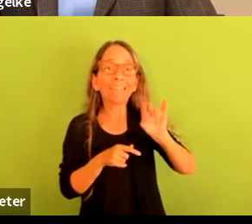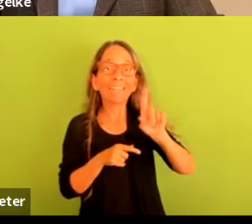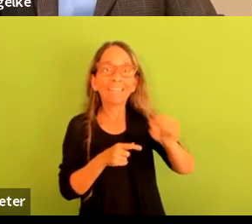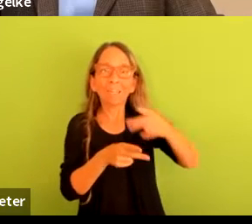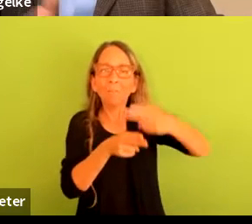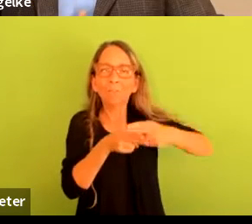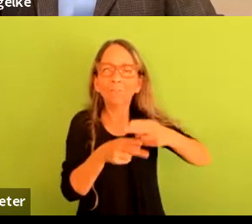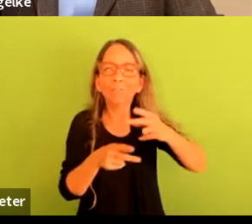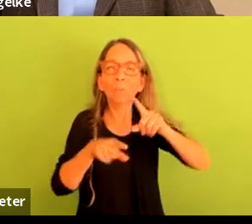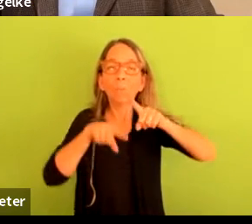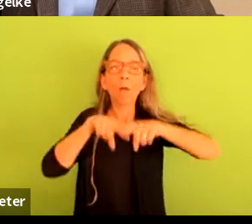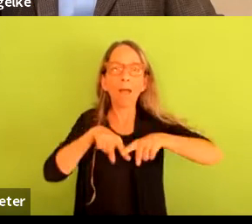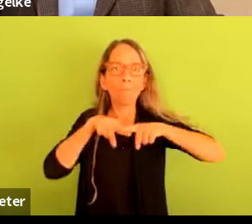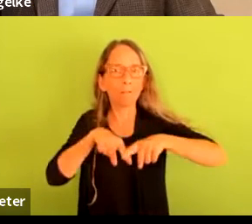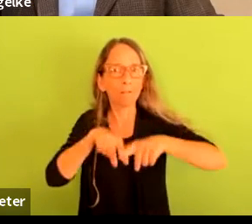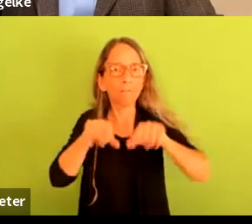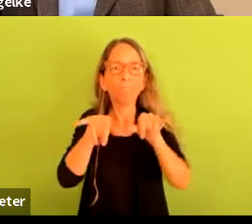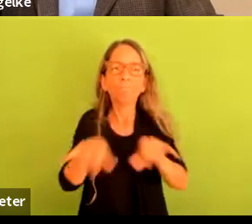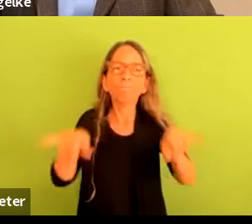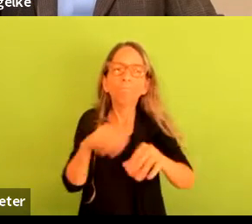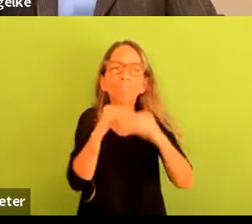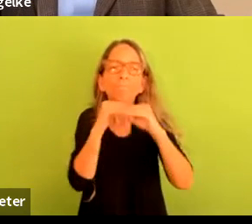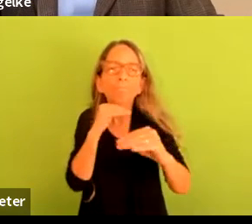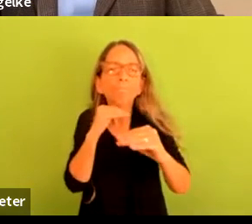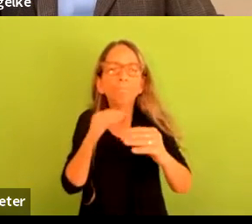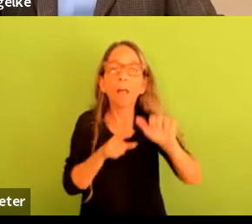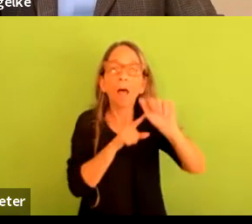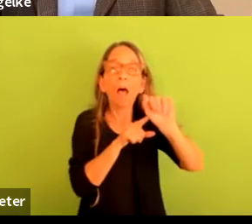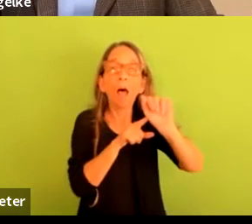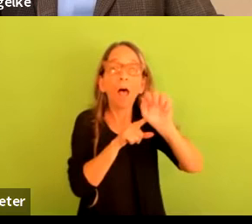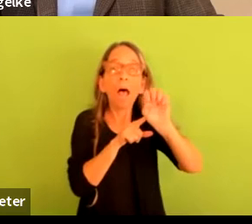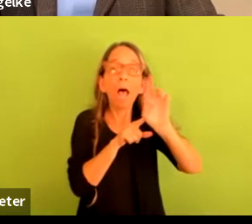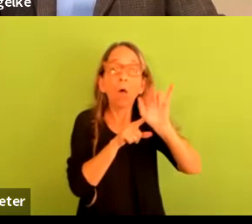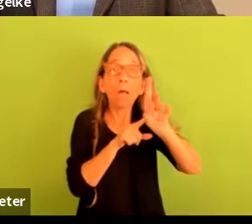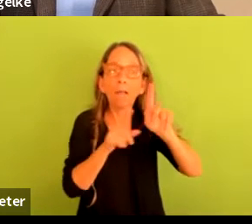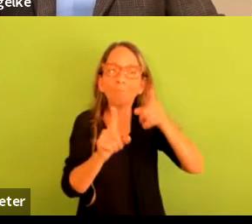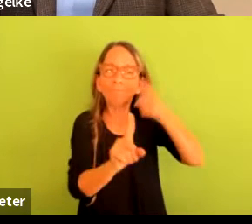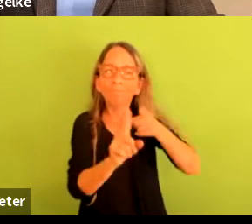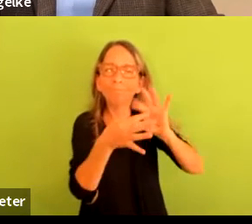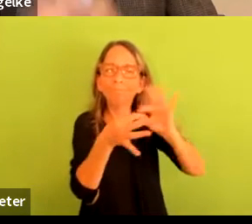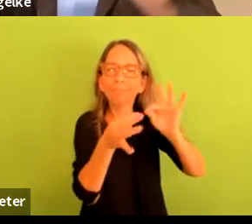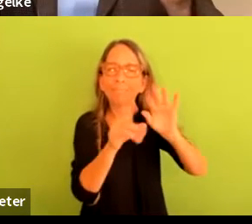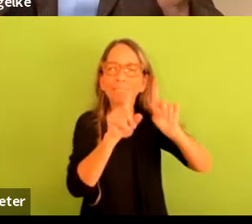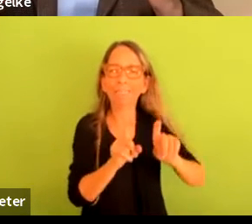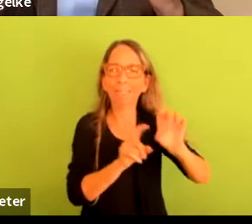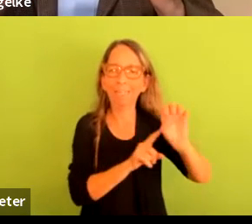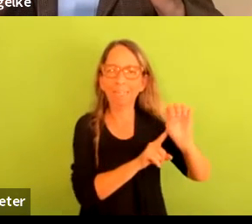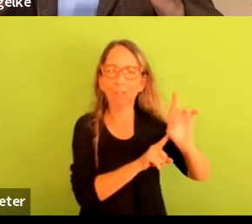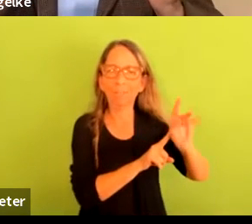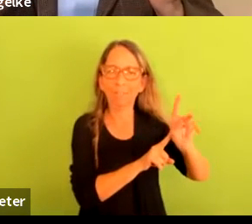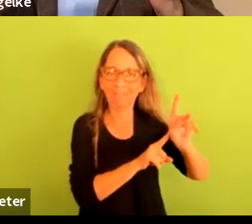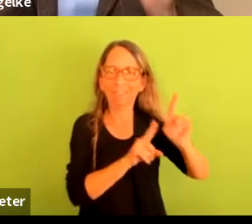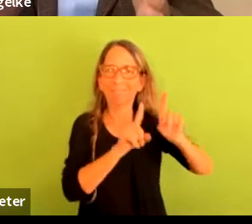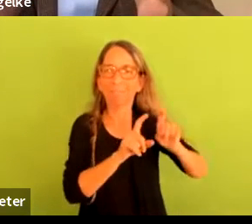and consistency, and Eric, what you were talking about in terms of the testing that's been done here. And so I make the